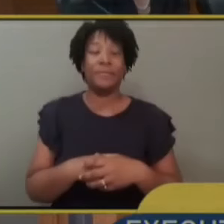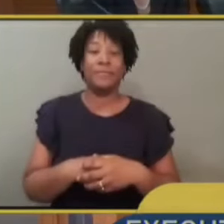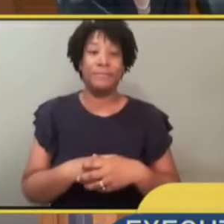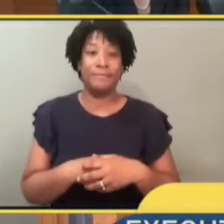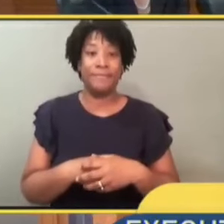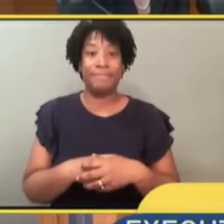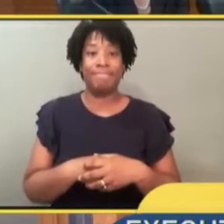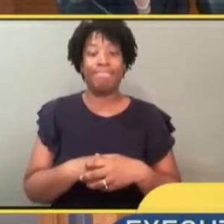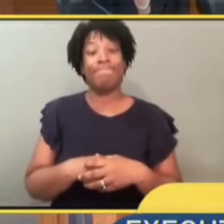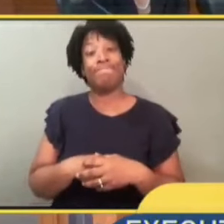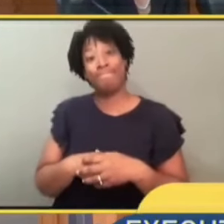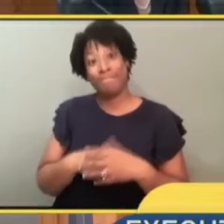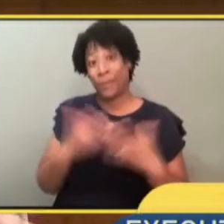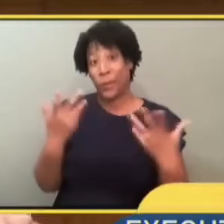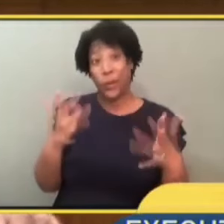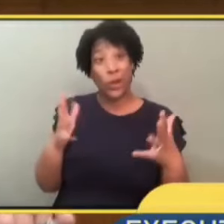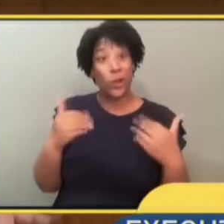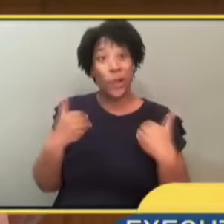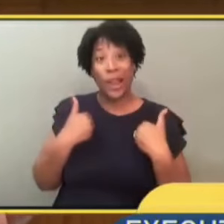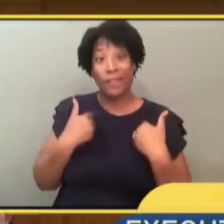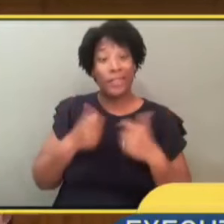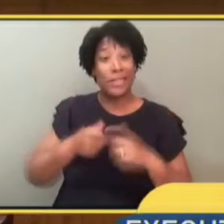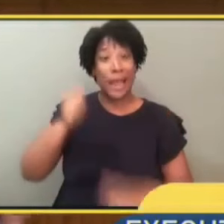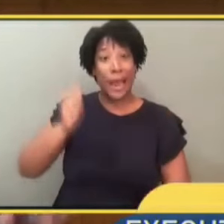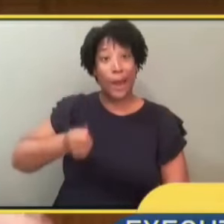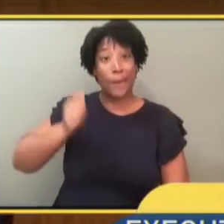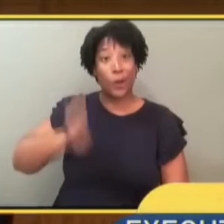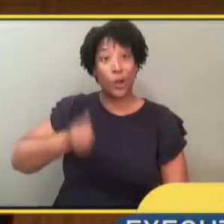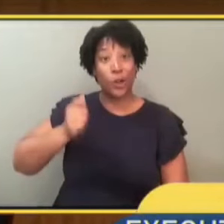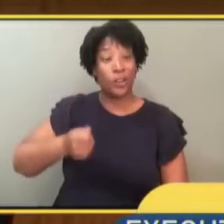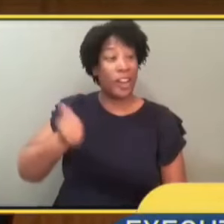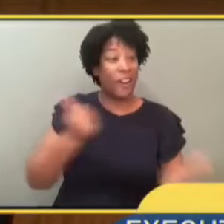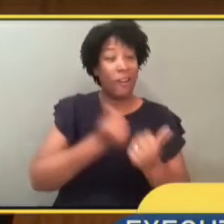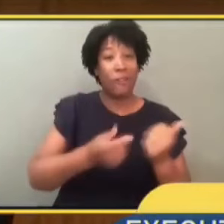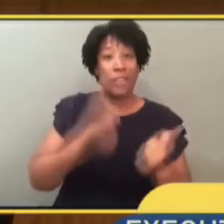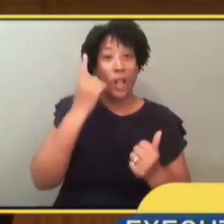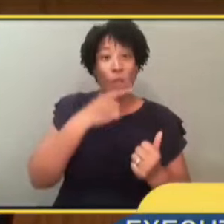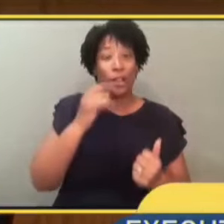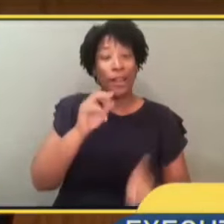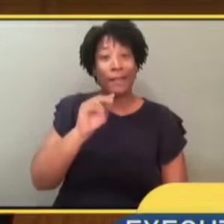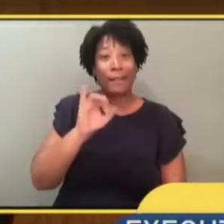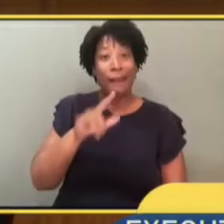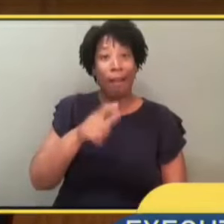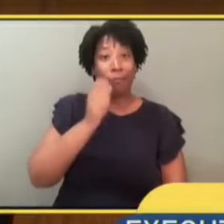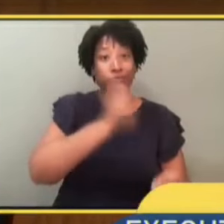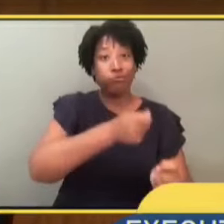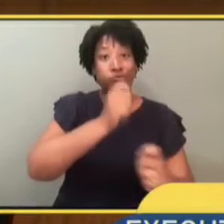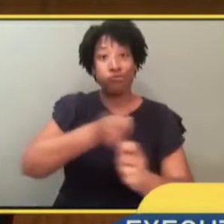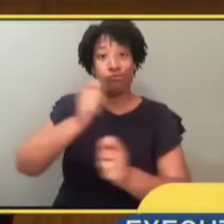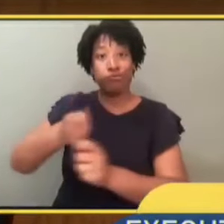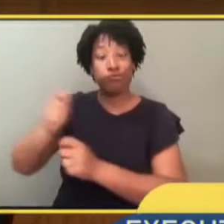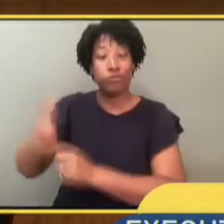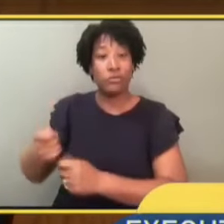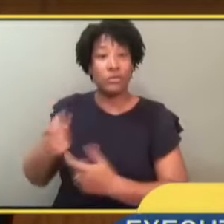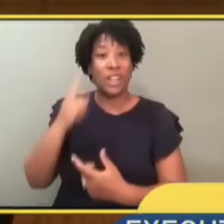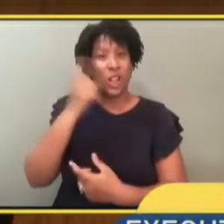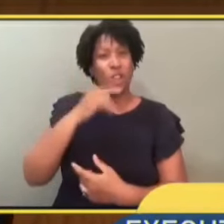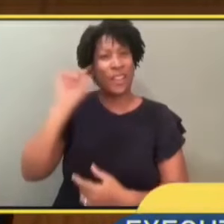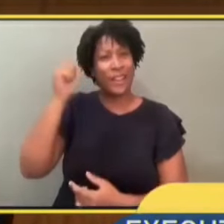when all you've got's a hammer, everything looks like a nail, and all this is going to do is give local government a bigger